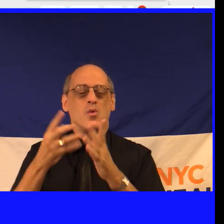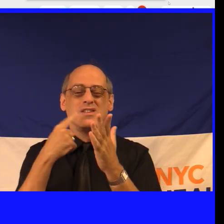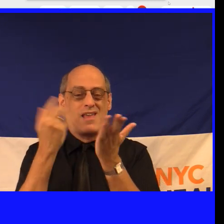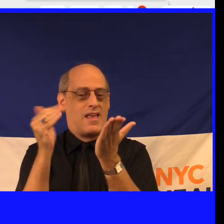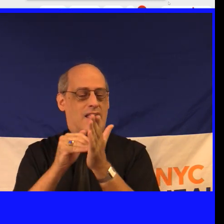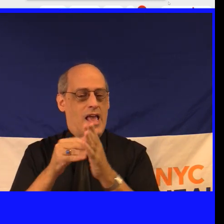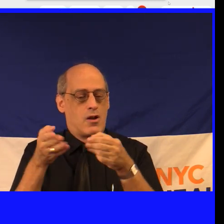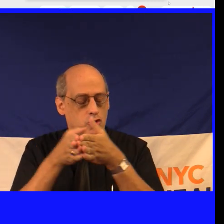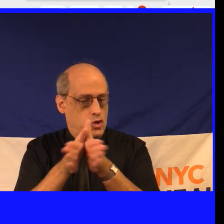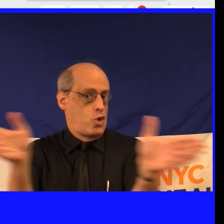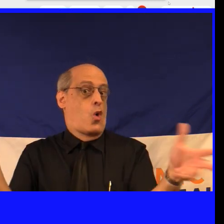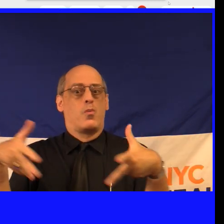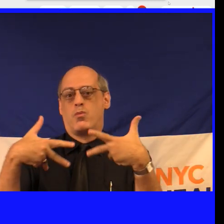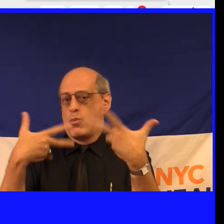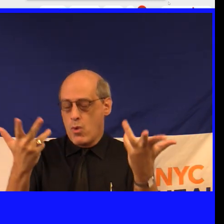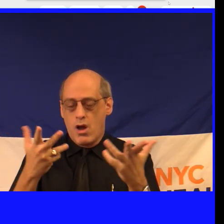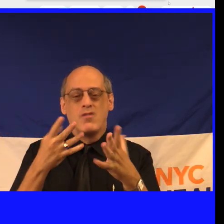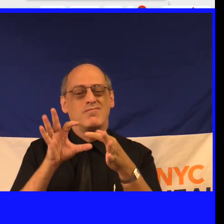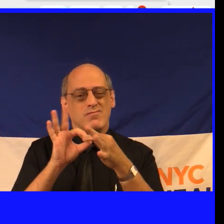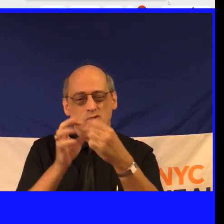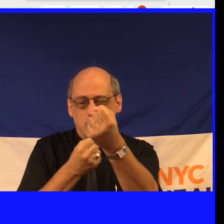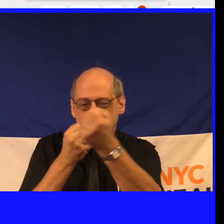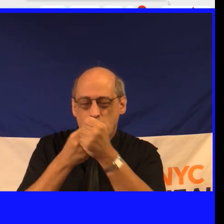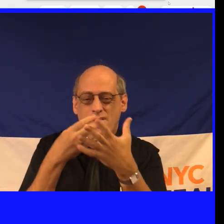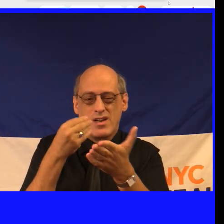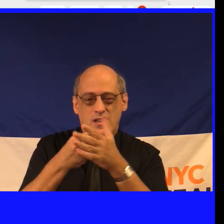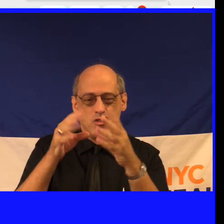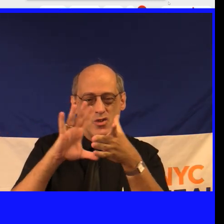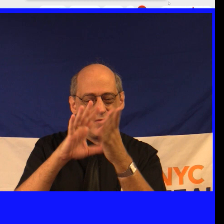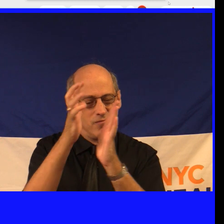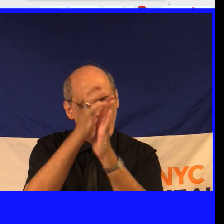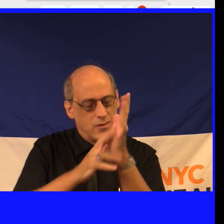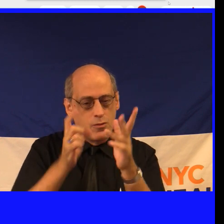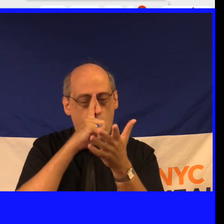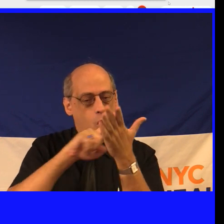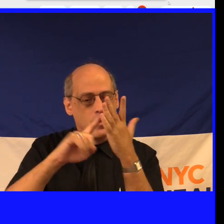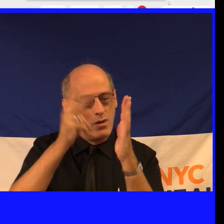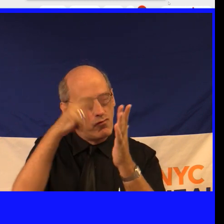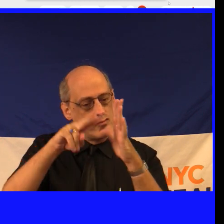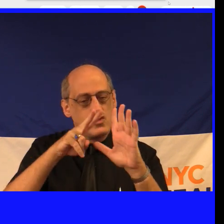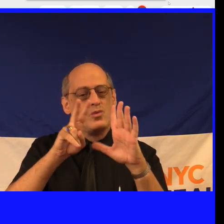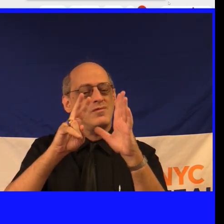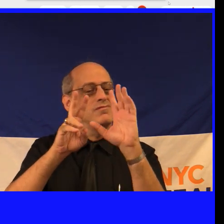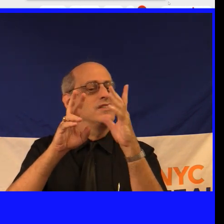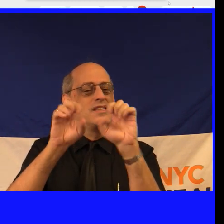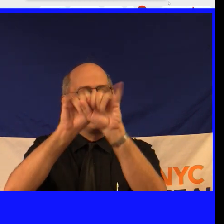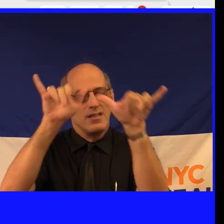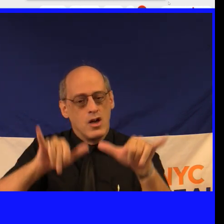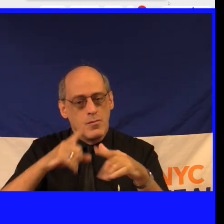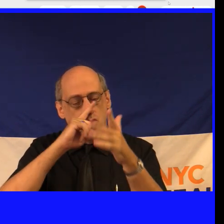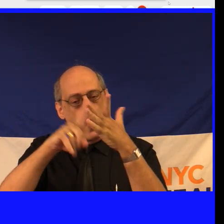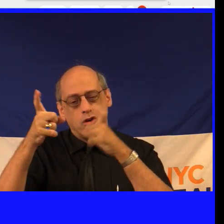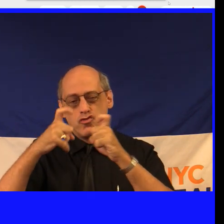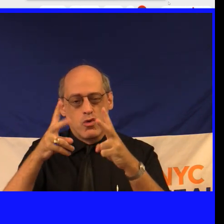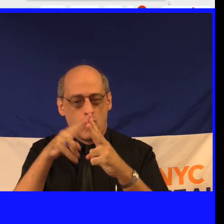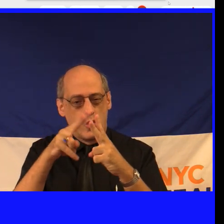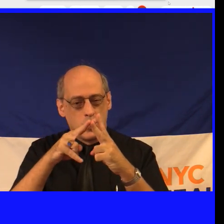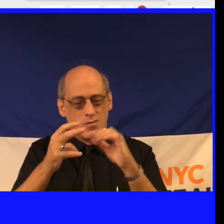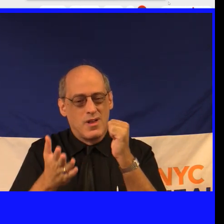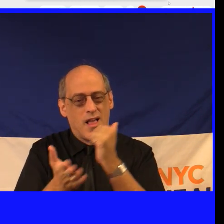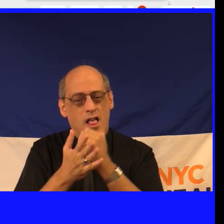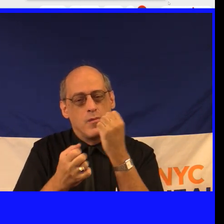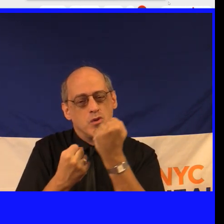scope. So in support of the financial statement audit, we review the system and automated controls in place, which help support, maintain, and generate